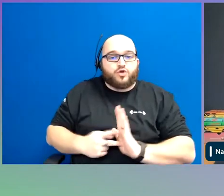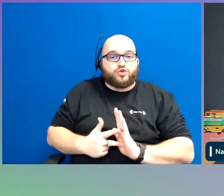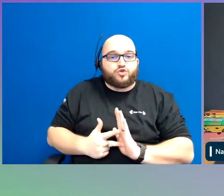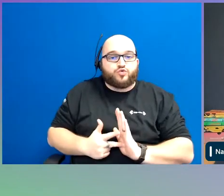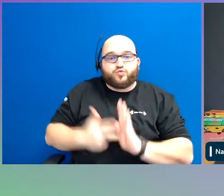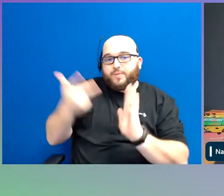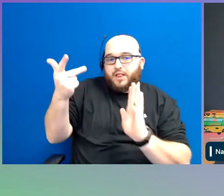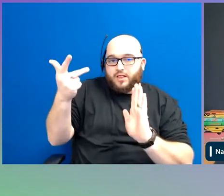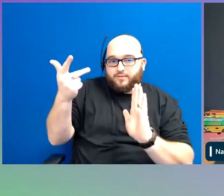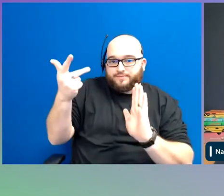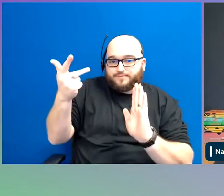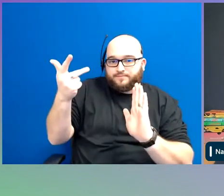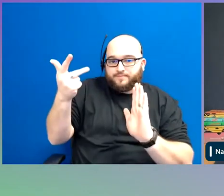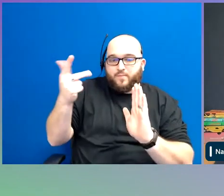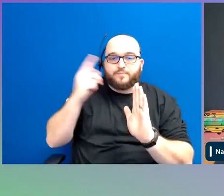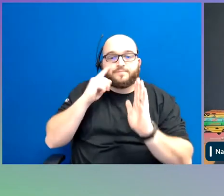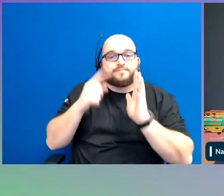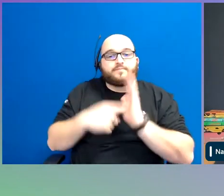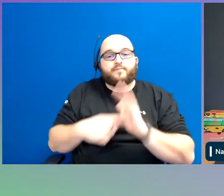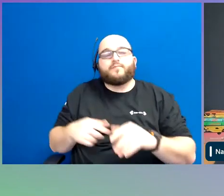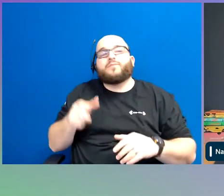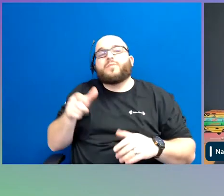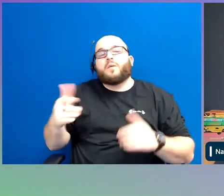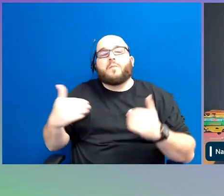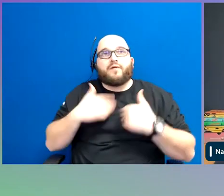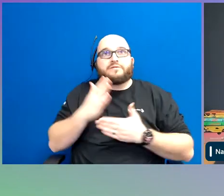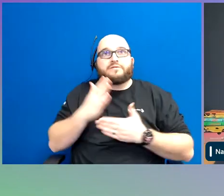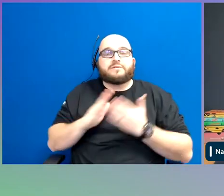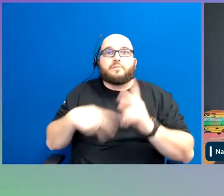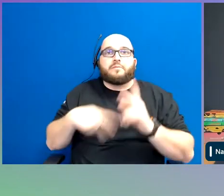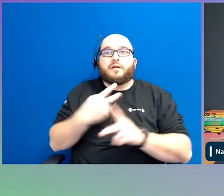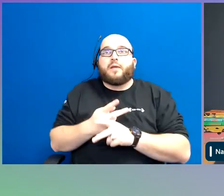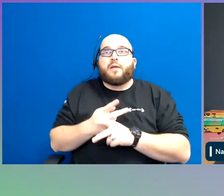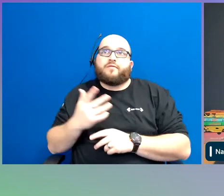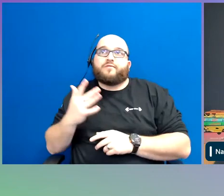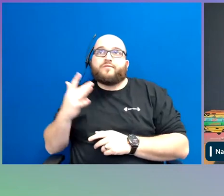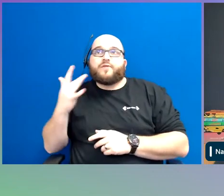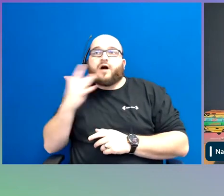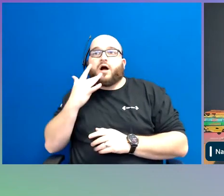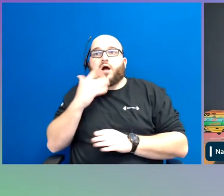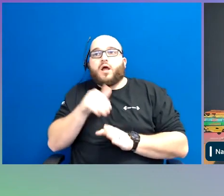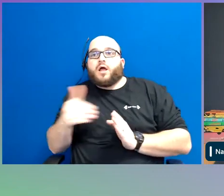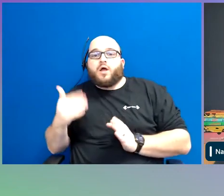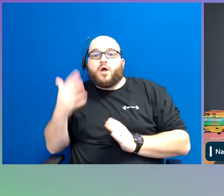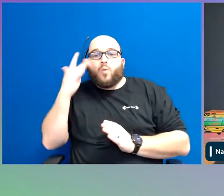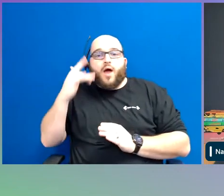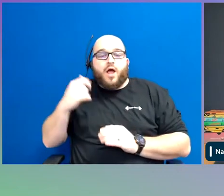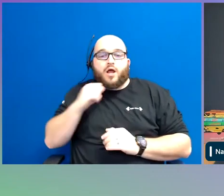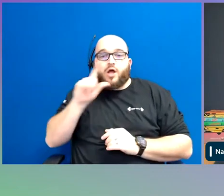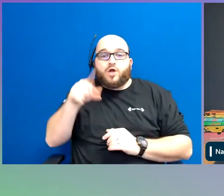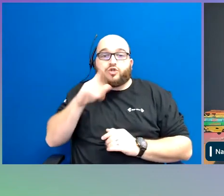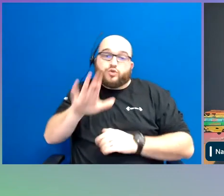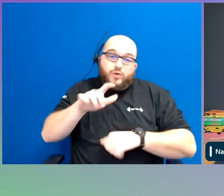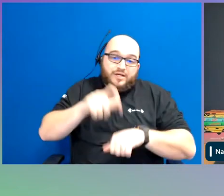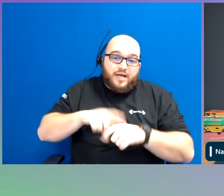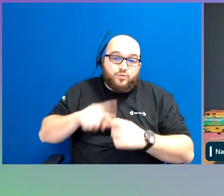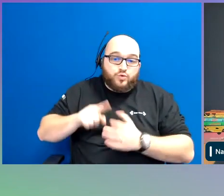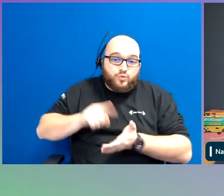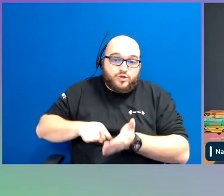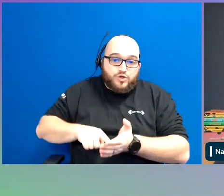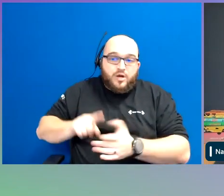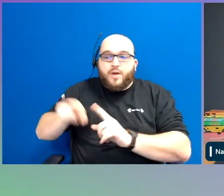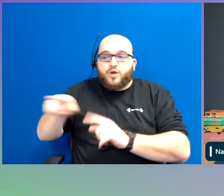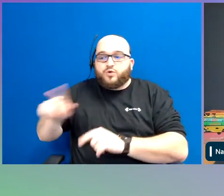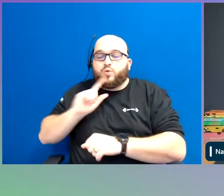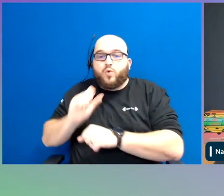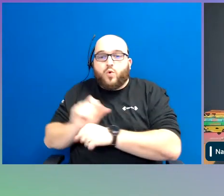someone, you know, there may be a level of bias because not only are you giving your time to this research, you're also behind the scenes. You're